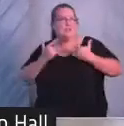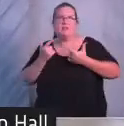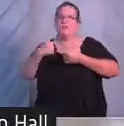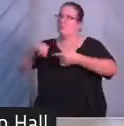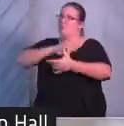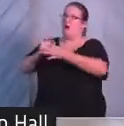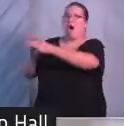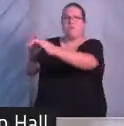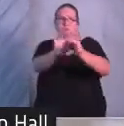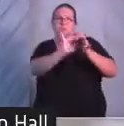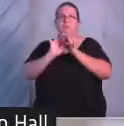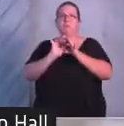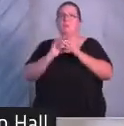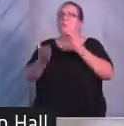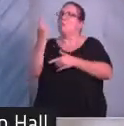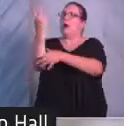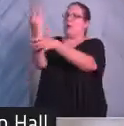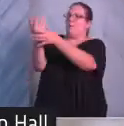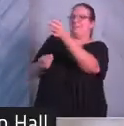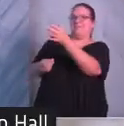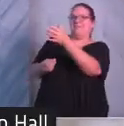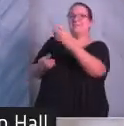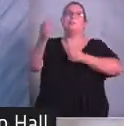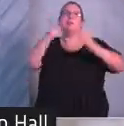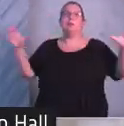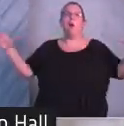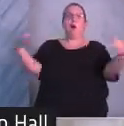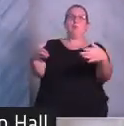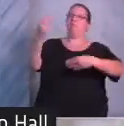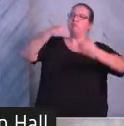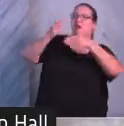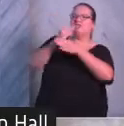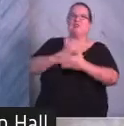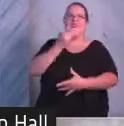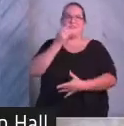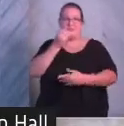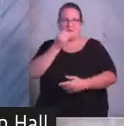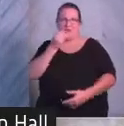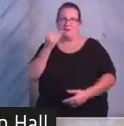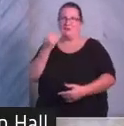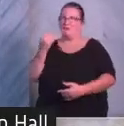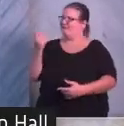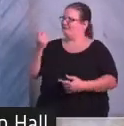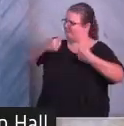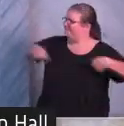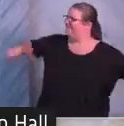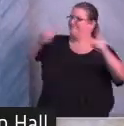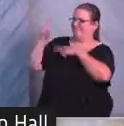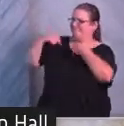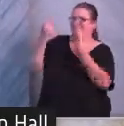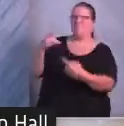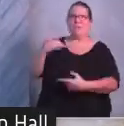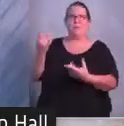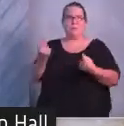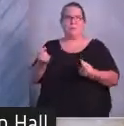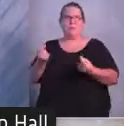together. Perhaps the one thing missing is a potluck meal and sharing our favorite foods, because that's what we've done together and really